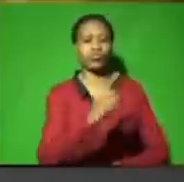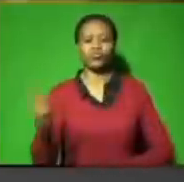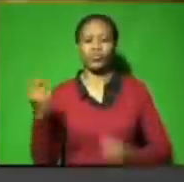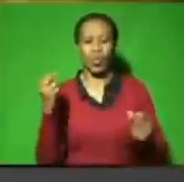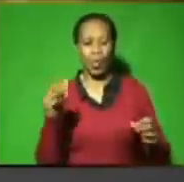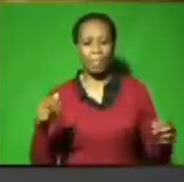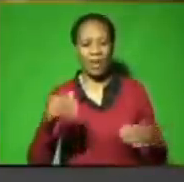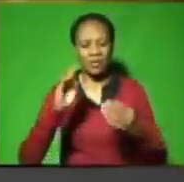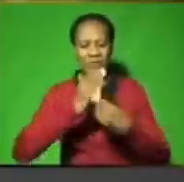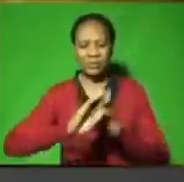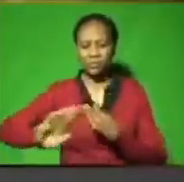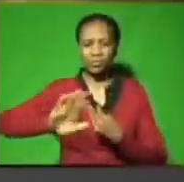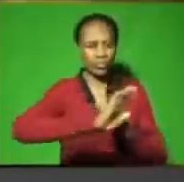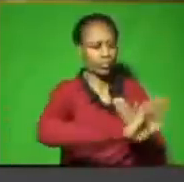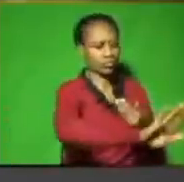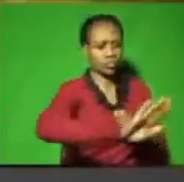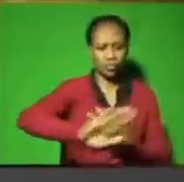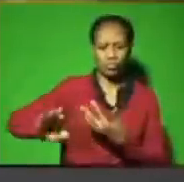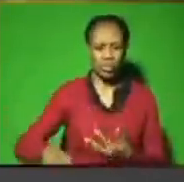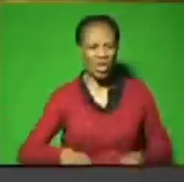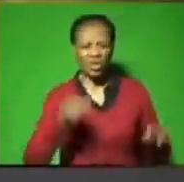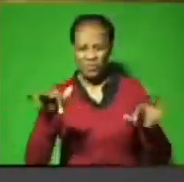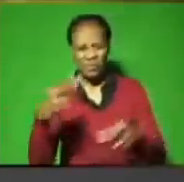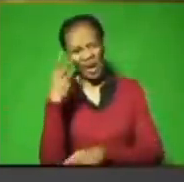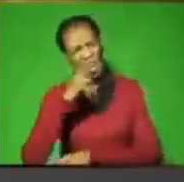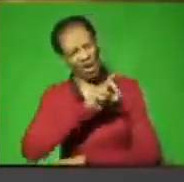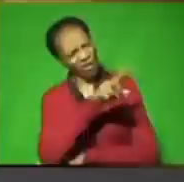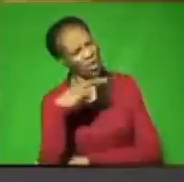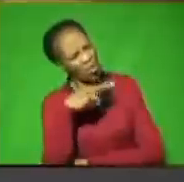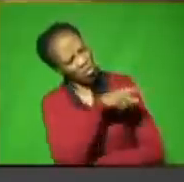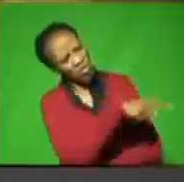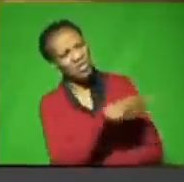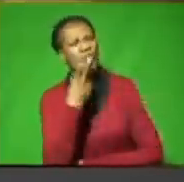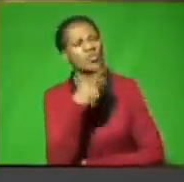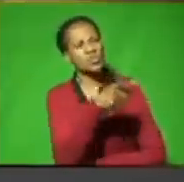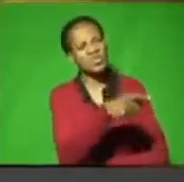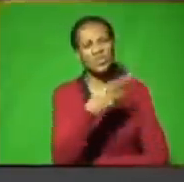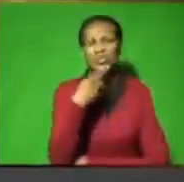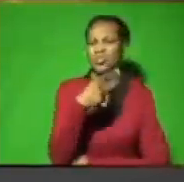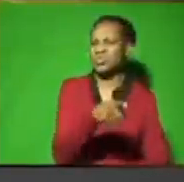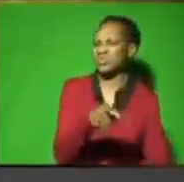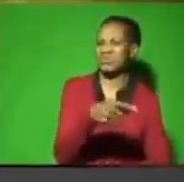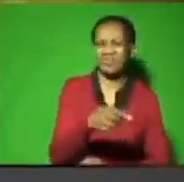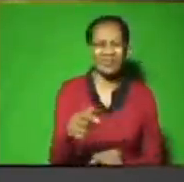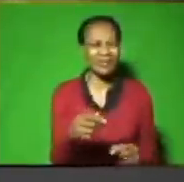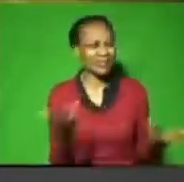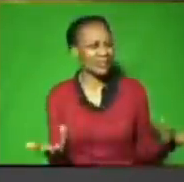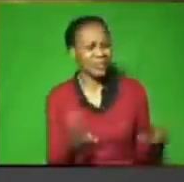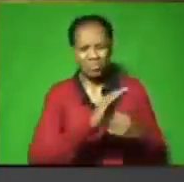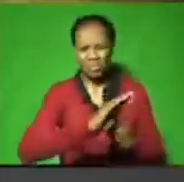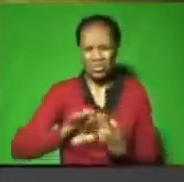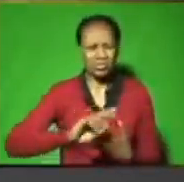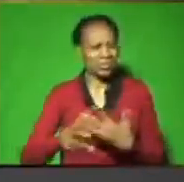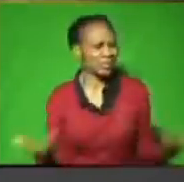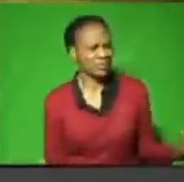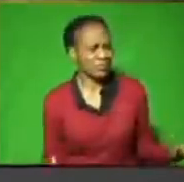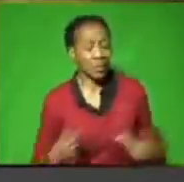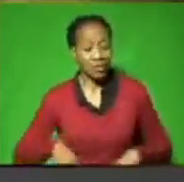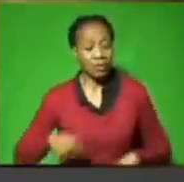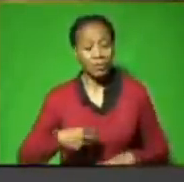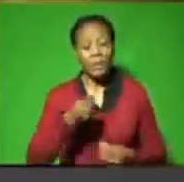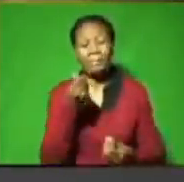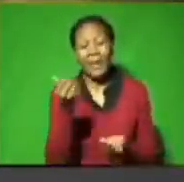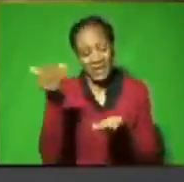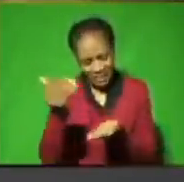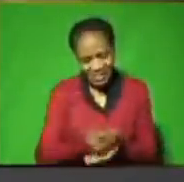bodyguards and people start asking themselves as to who is this one now with bodyguards. So we can save a lot of